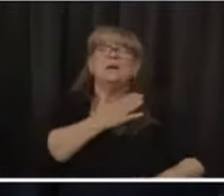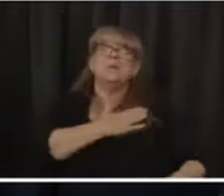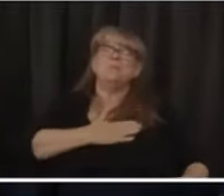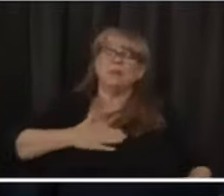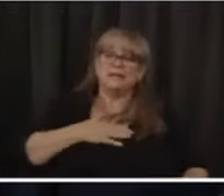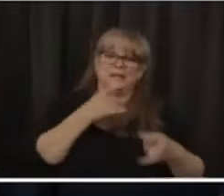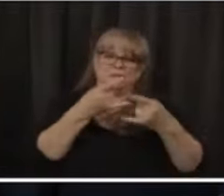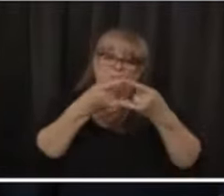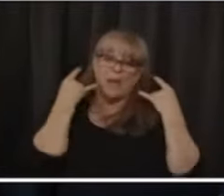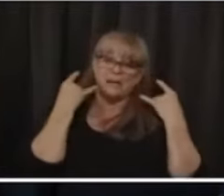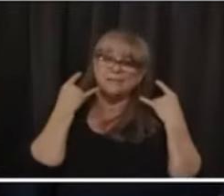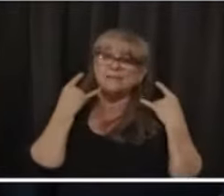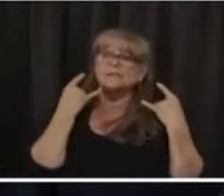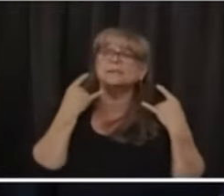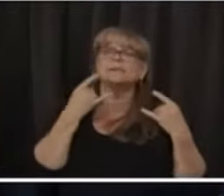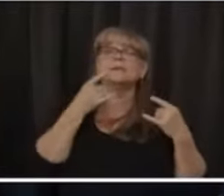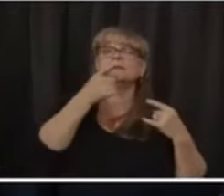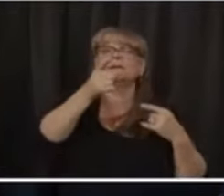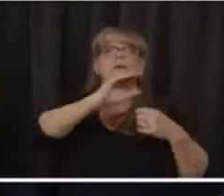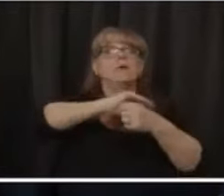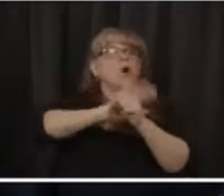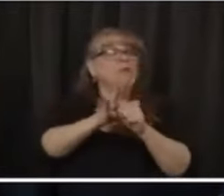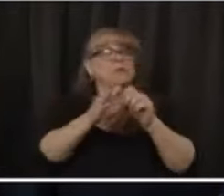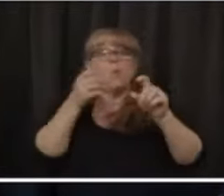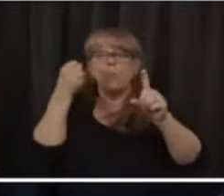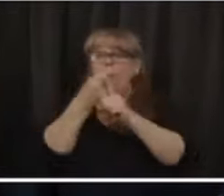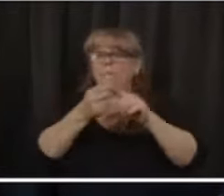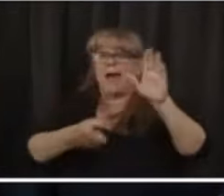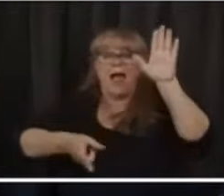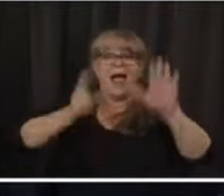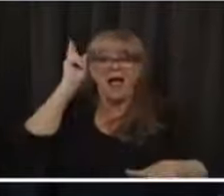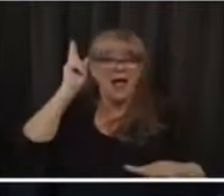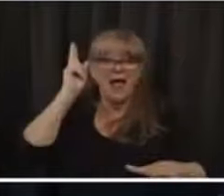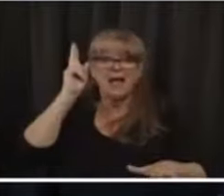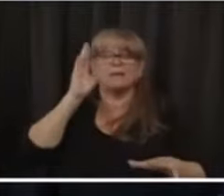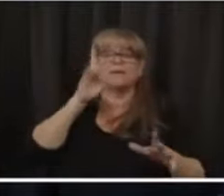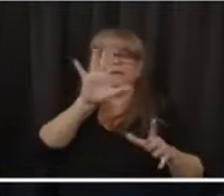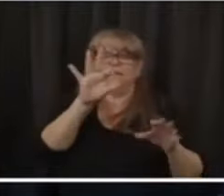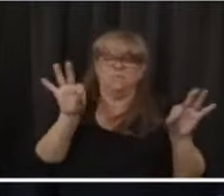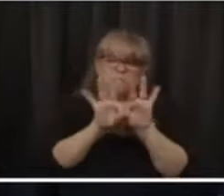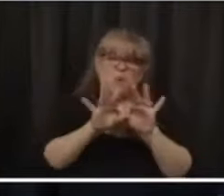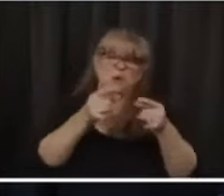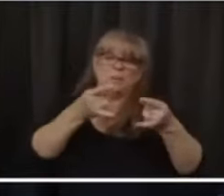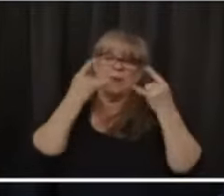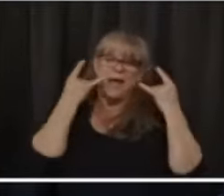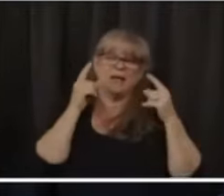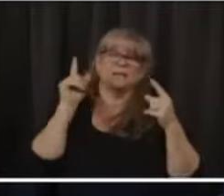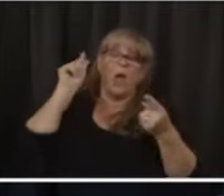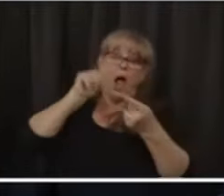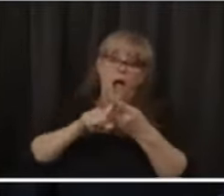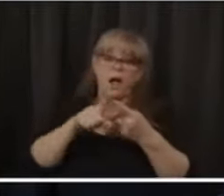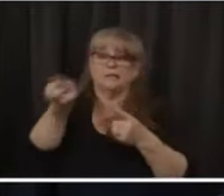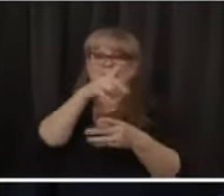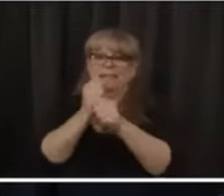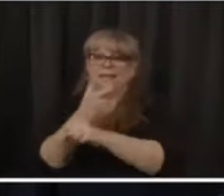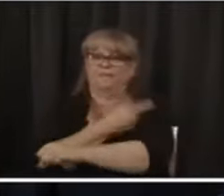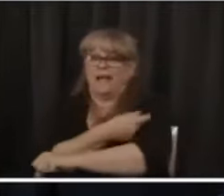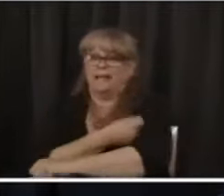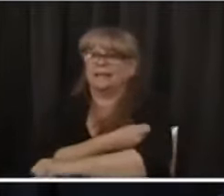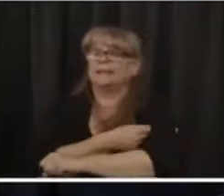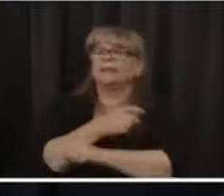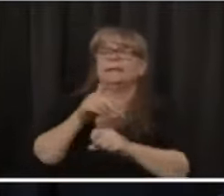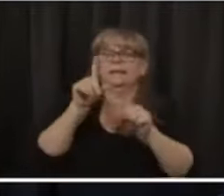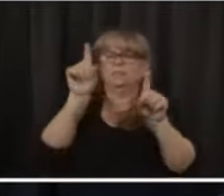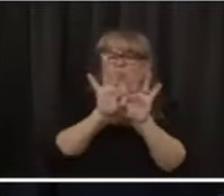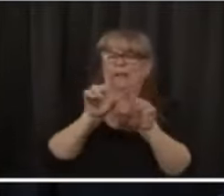those communities where the COVID cases are still on the rise because they haven't achieved a level of vaccination to control them. Keep a distance of 6 feet from others